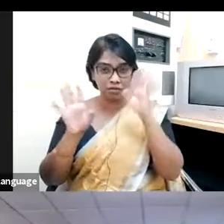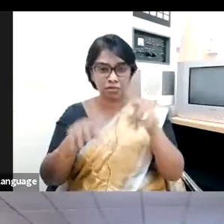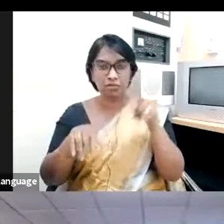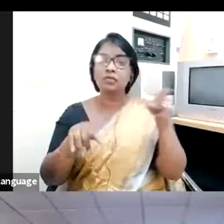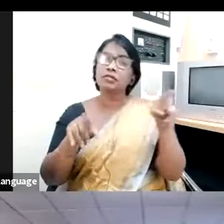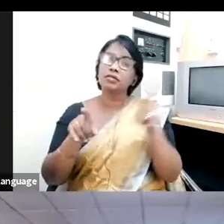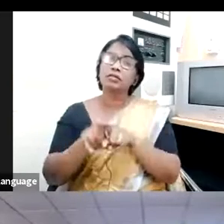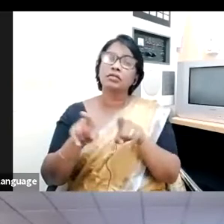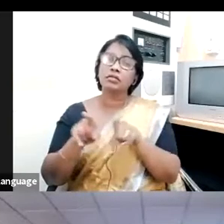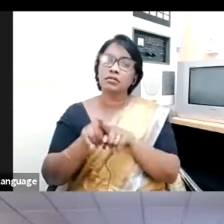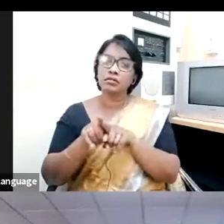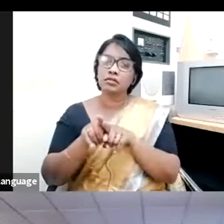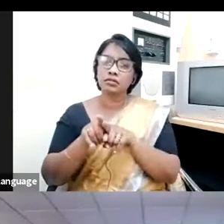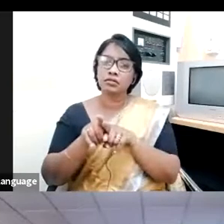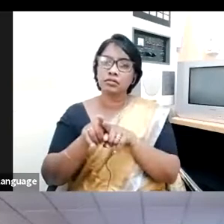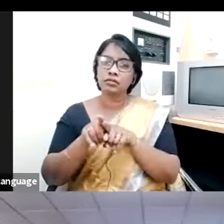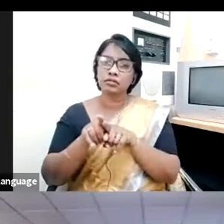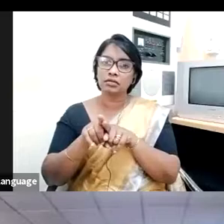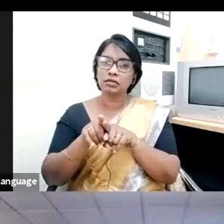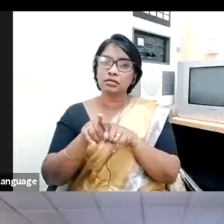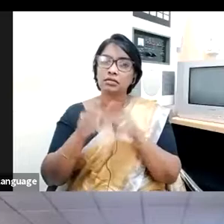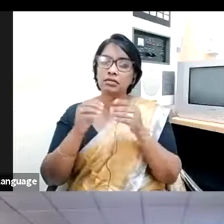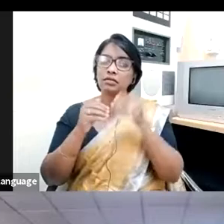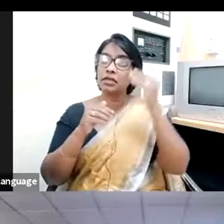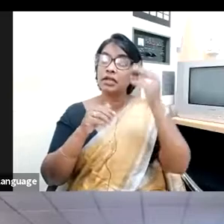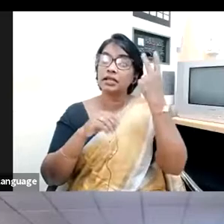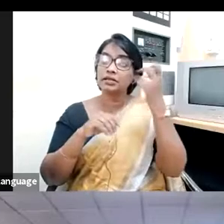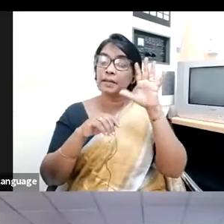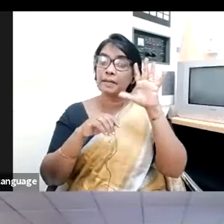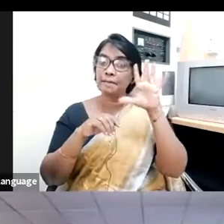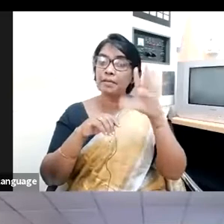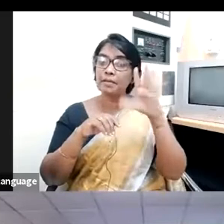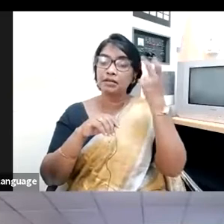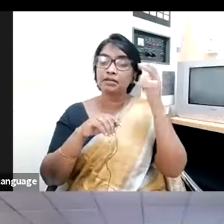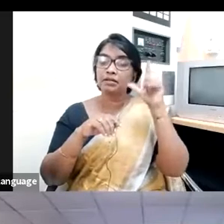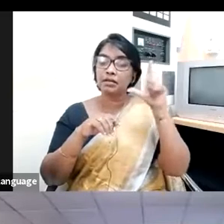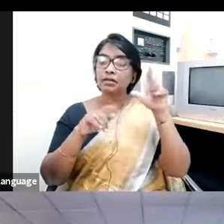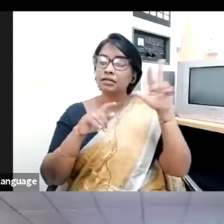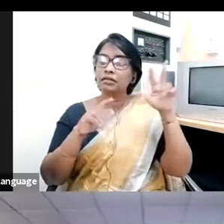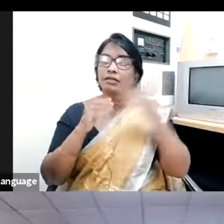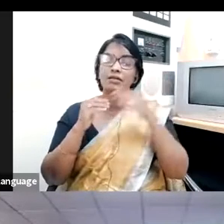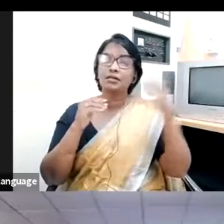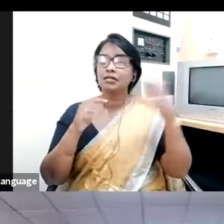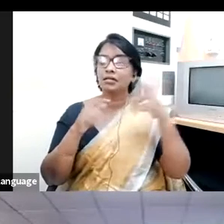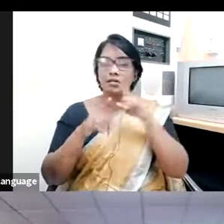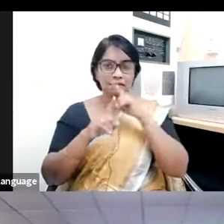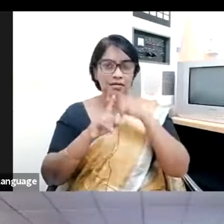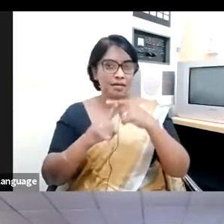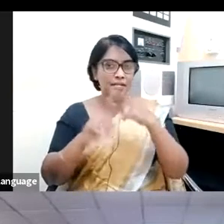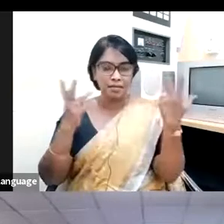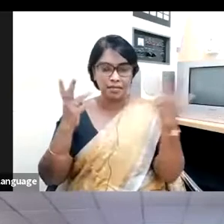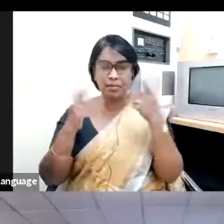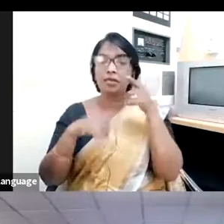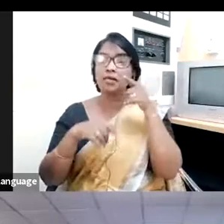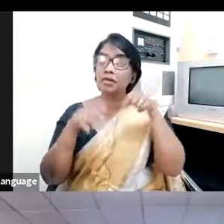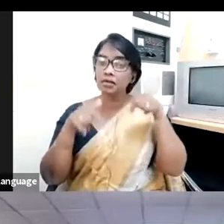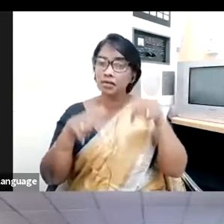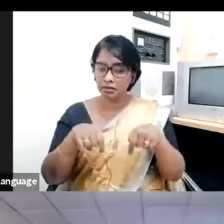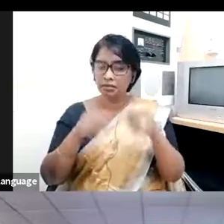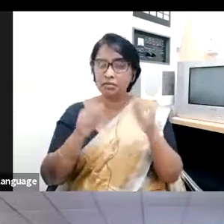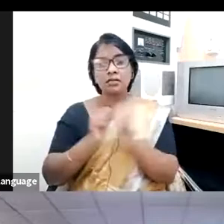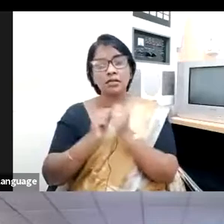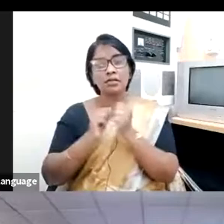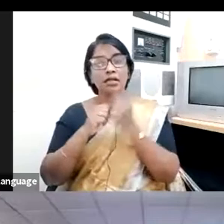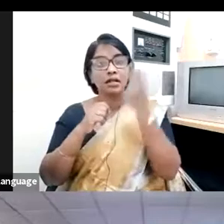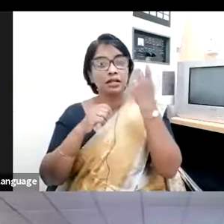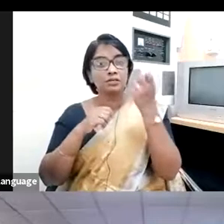to be achieved in 2050 and 2060 and 2070. For heaven's sake, start looking at 2025 as your new cutoff